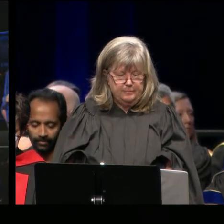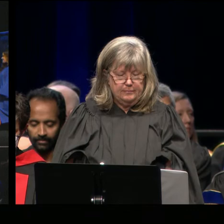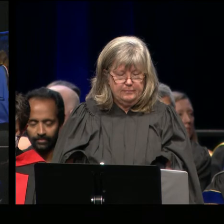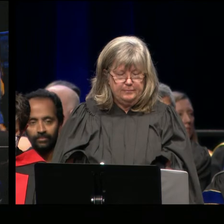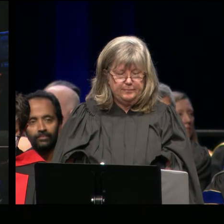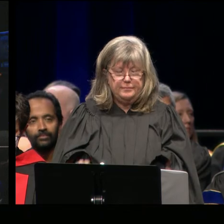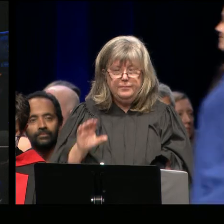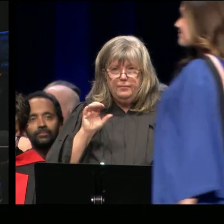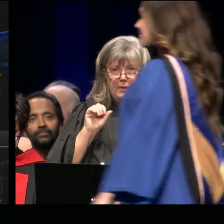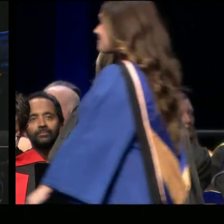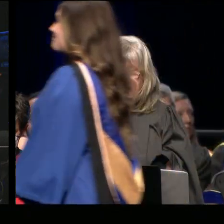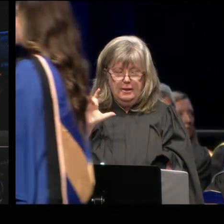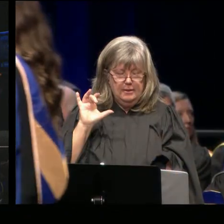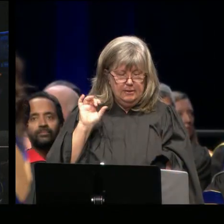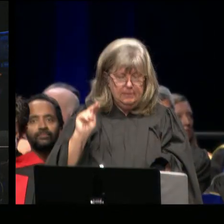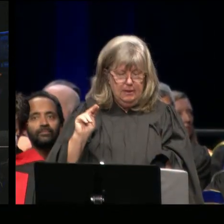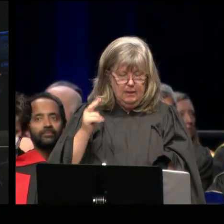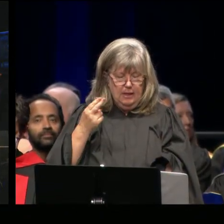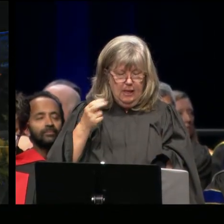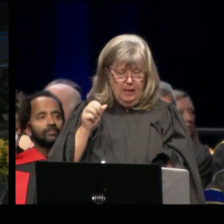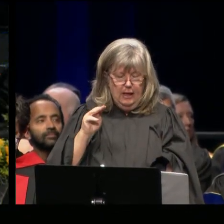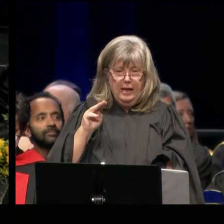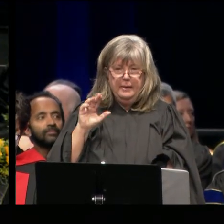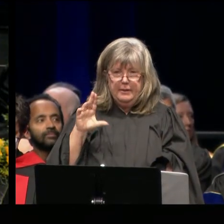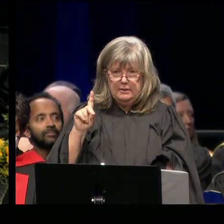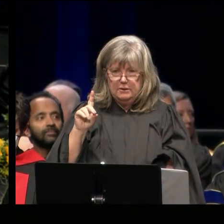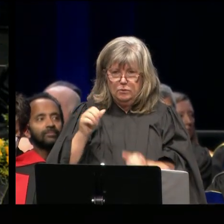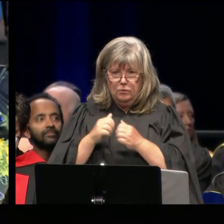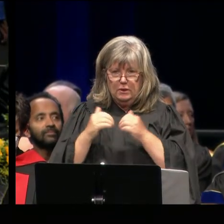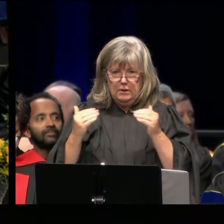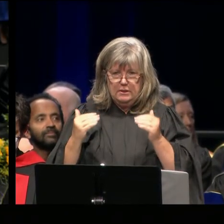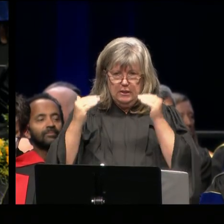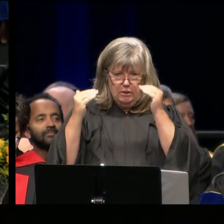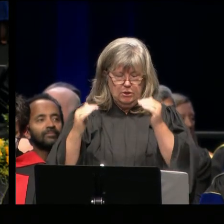Allison Hammond, with distinction.